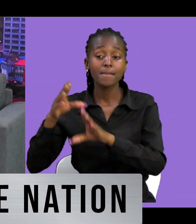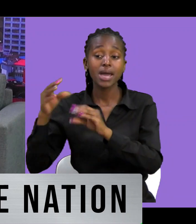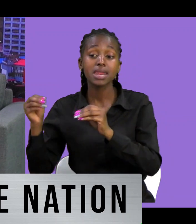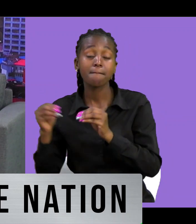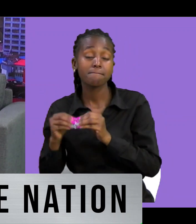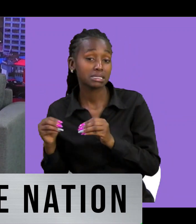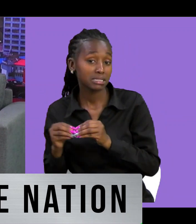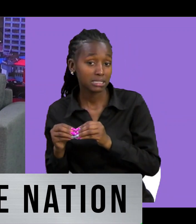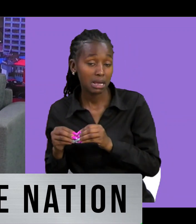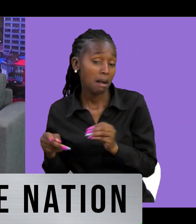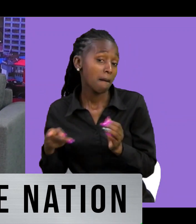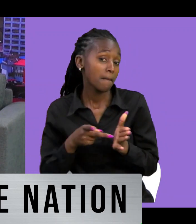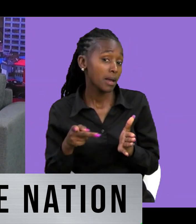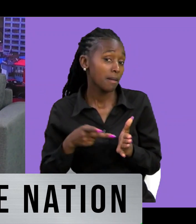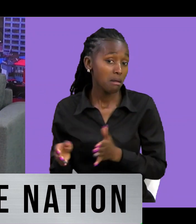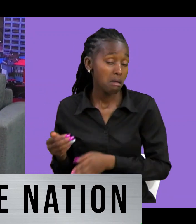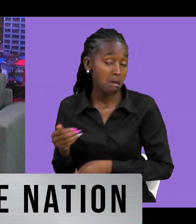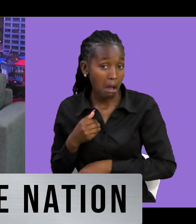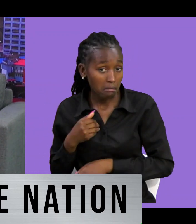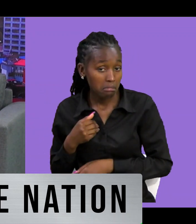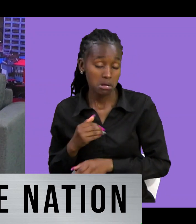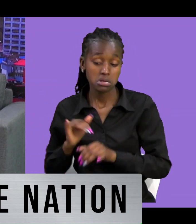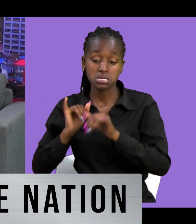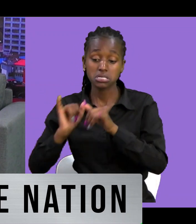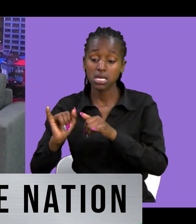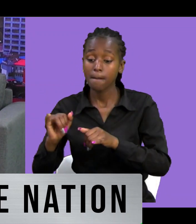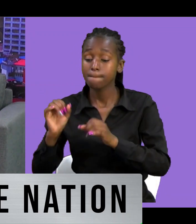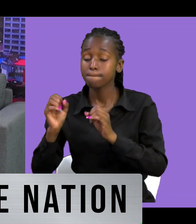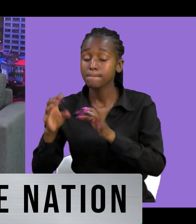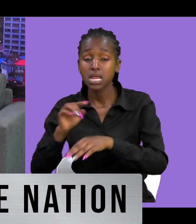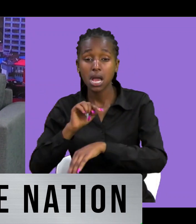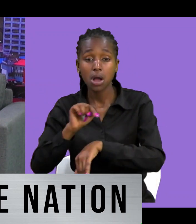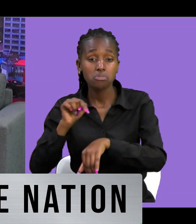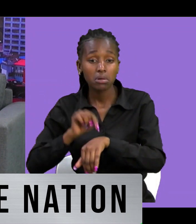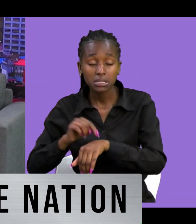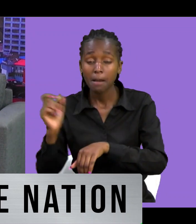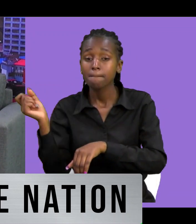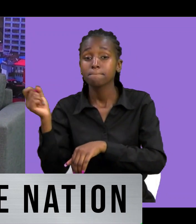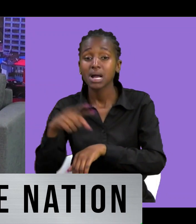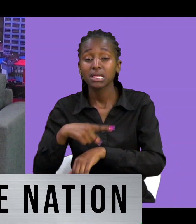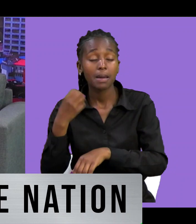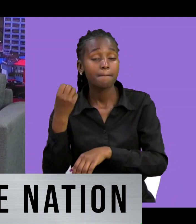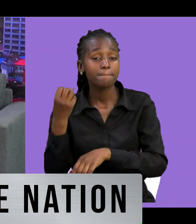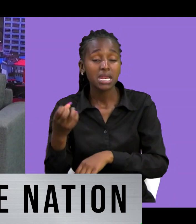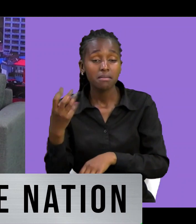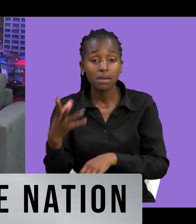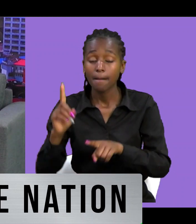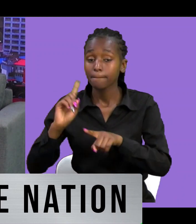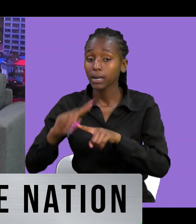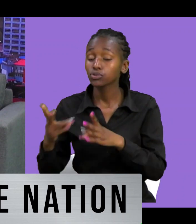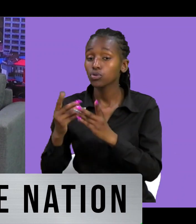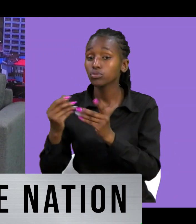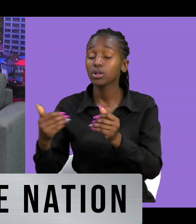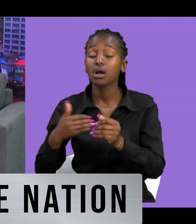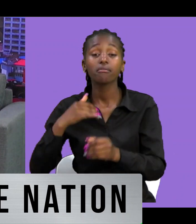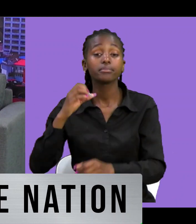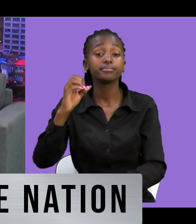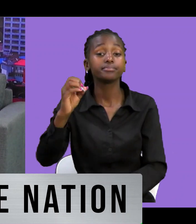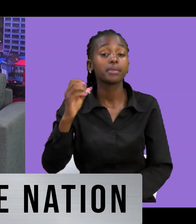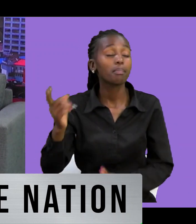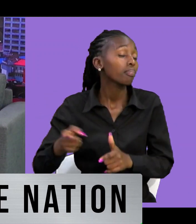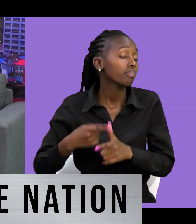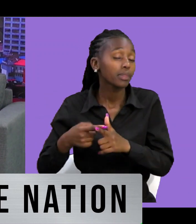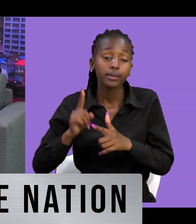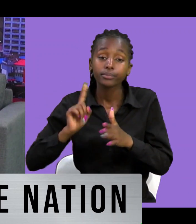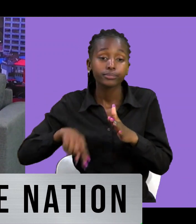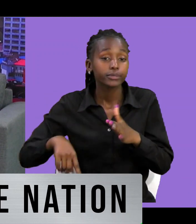spent hours and months trying to come up, and even money, trying to come up with a way of